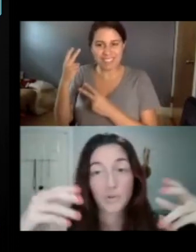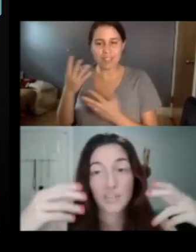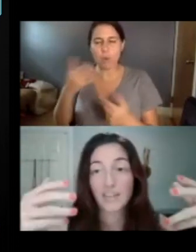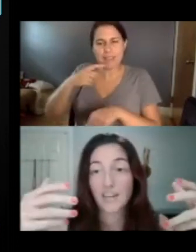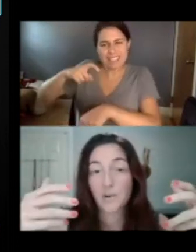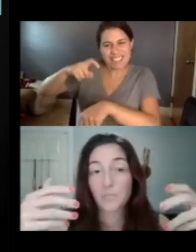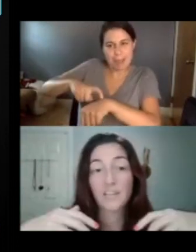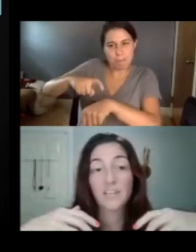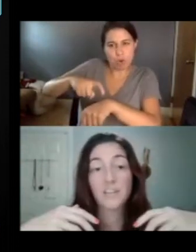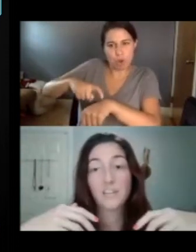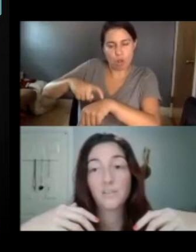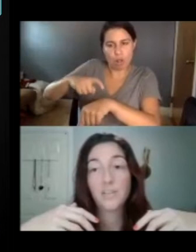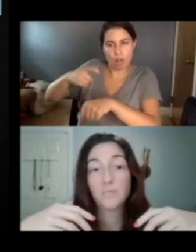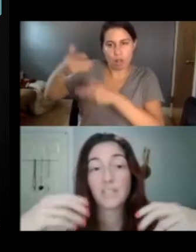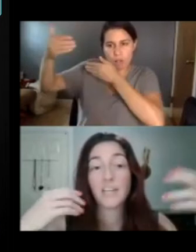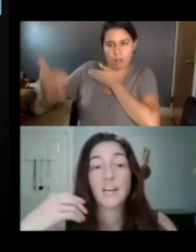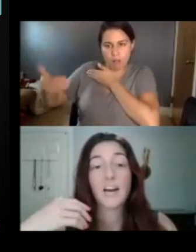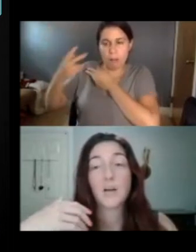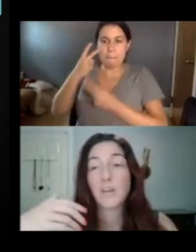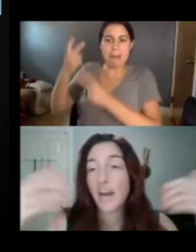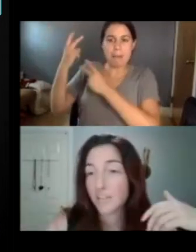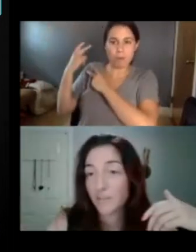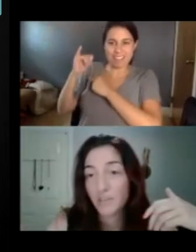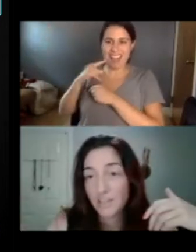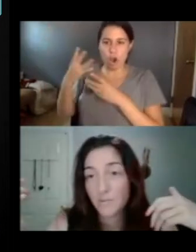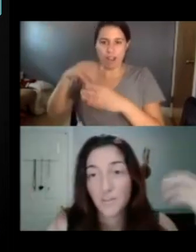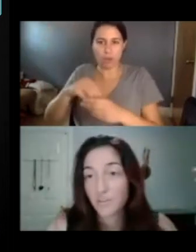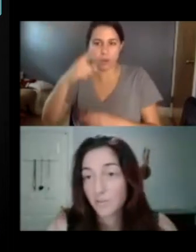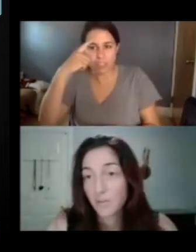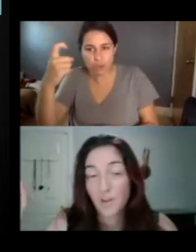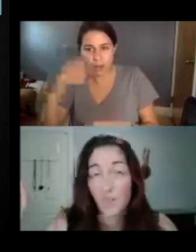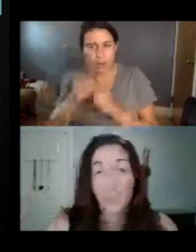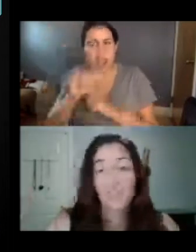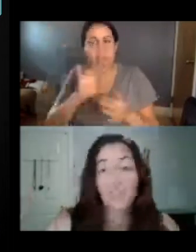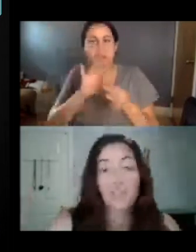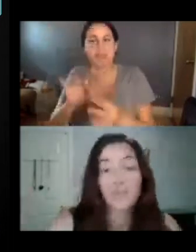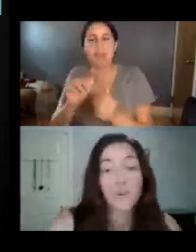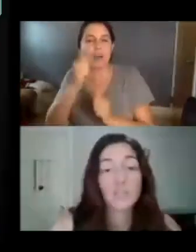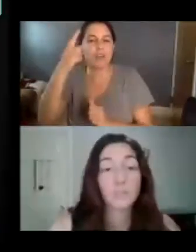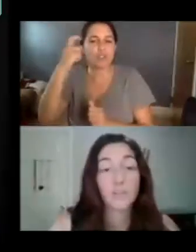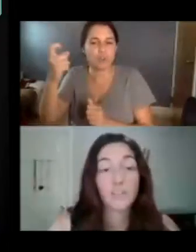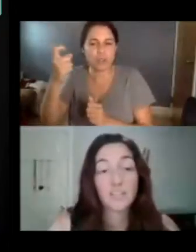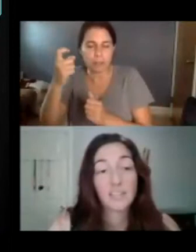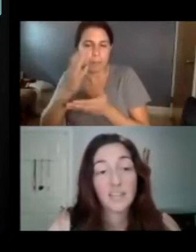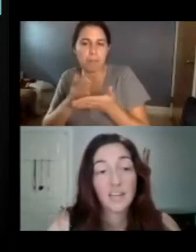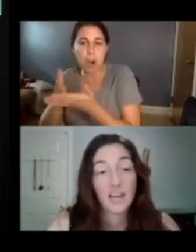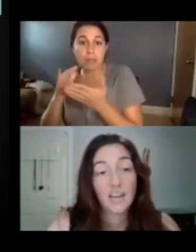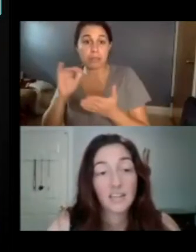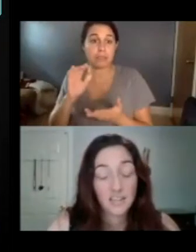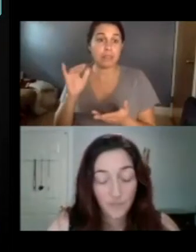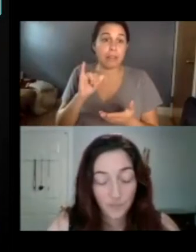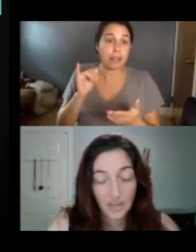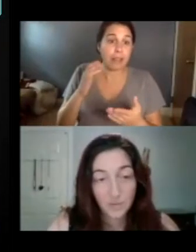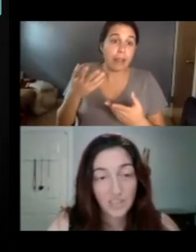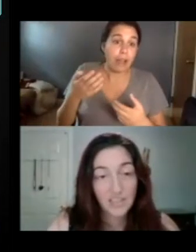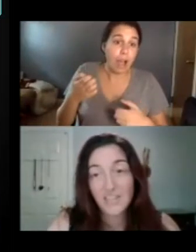of memories that get incorporated into dreams, and how does this relate to other dream qualities such as emotion and bizarreness.